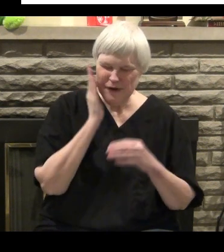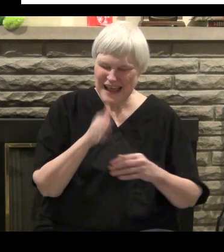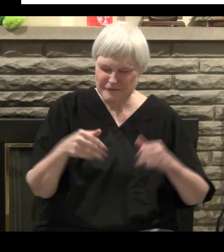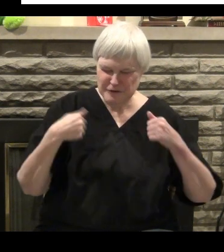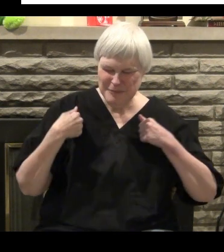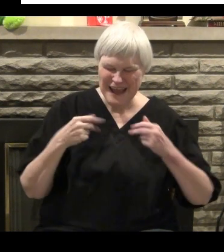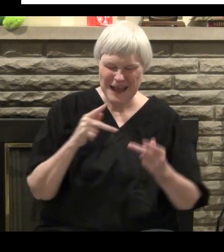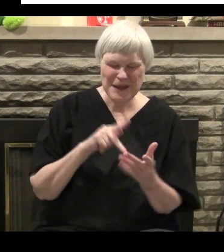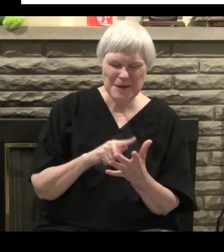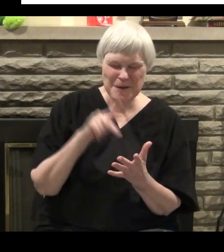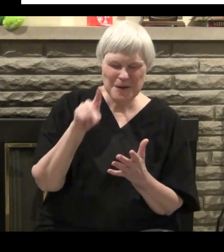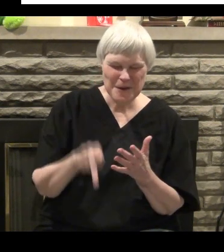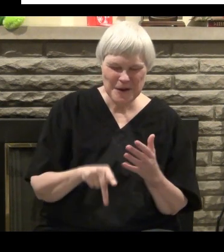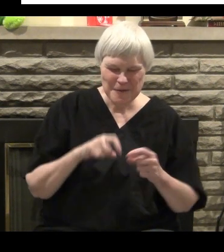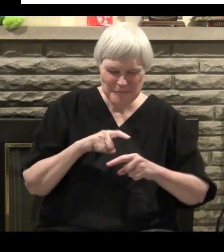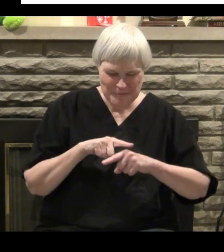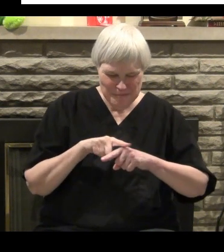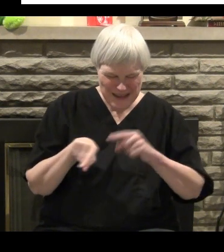something going there, though.